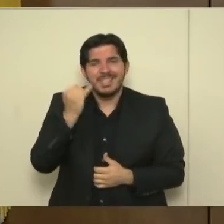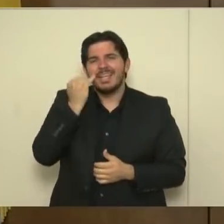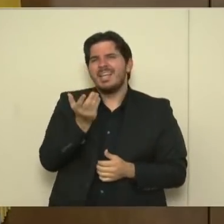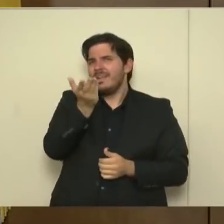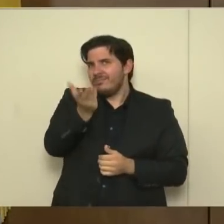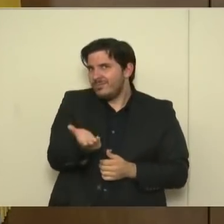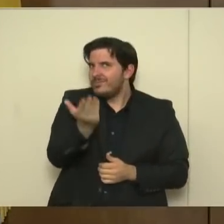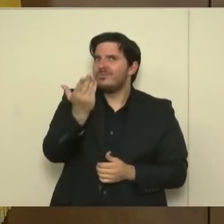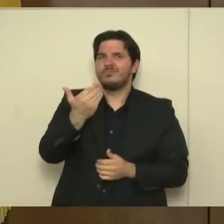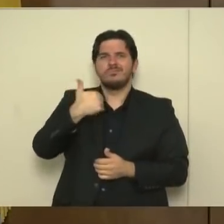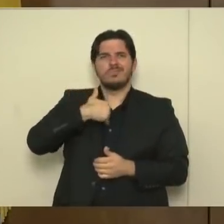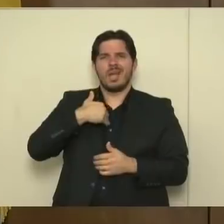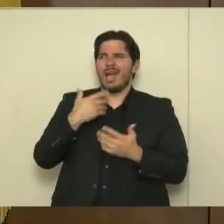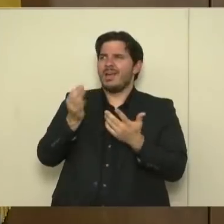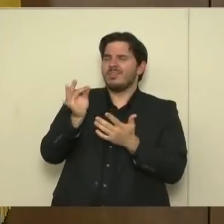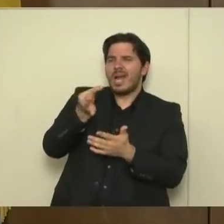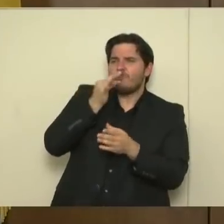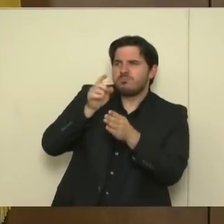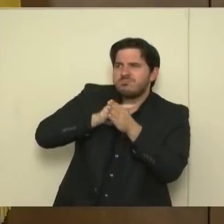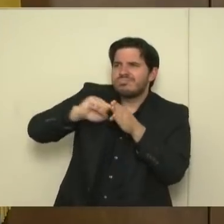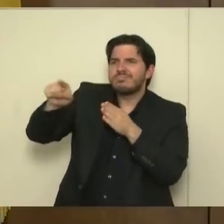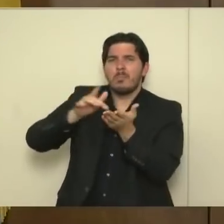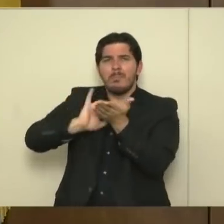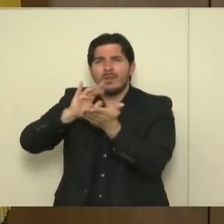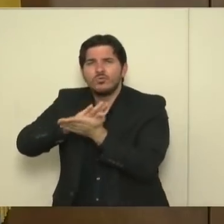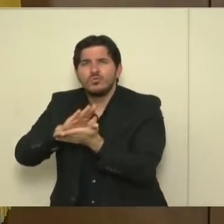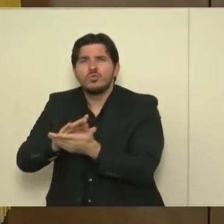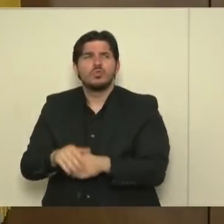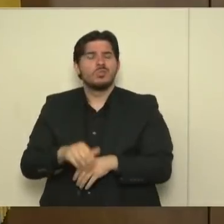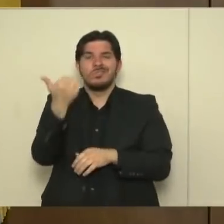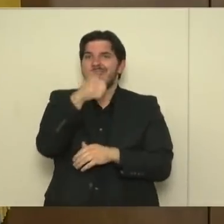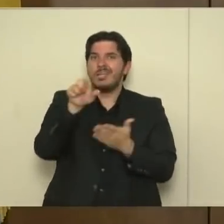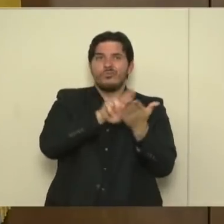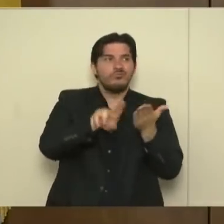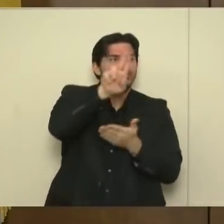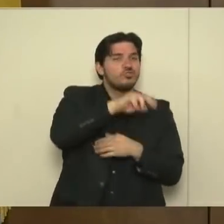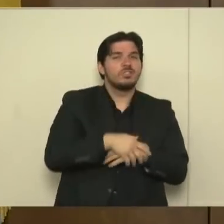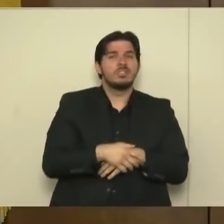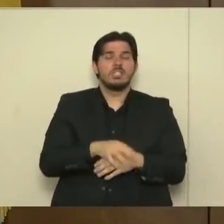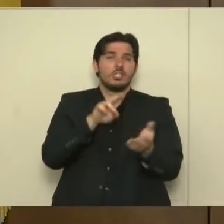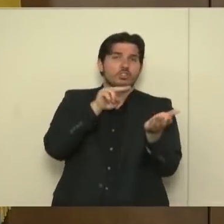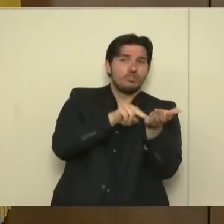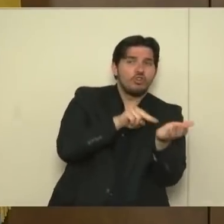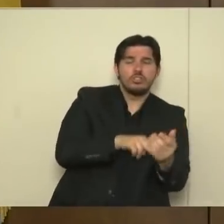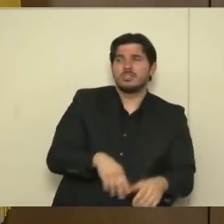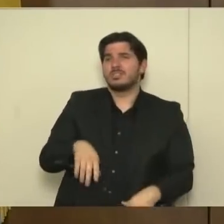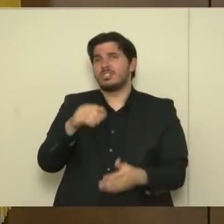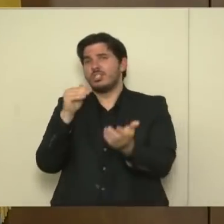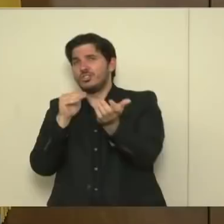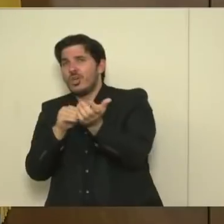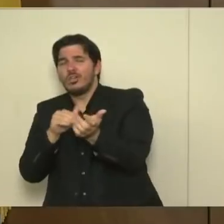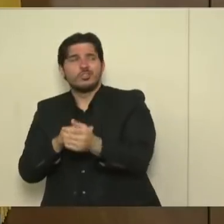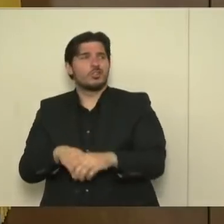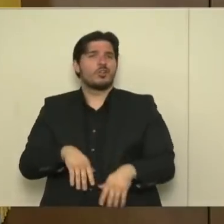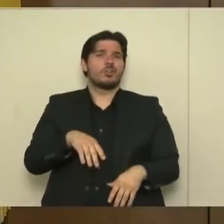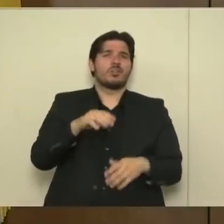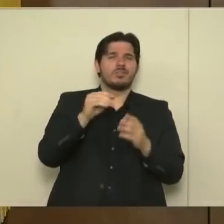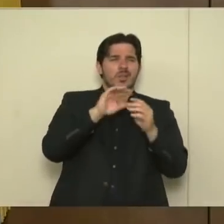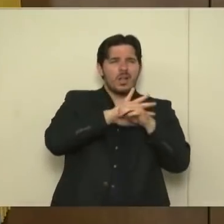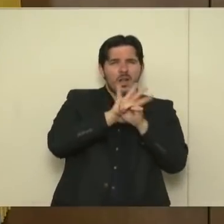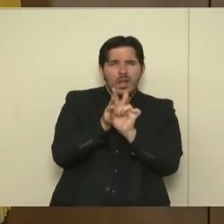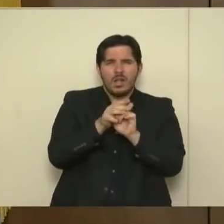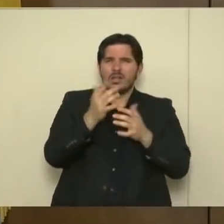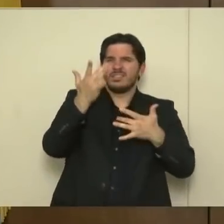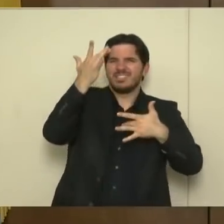of the universities or at the medical school, and we've got nurses, doctors, epidemiologists, public health experts, virologists,